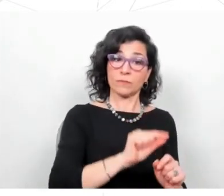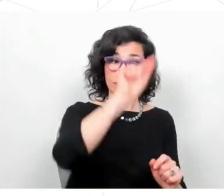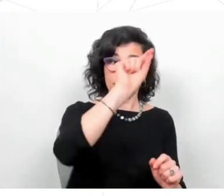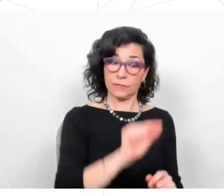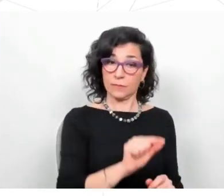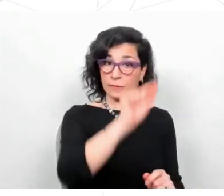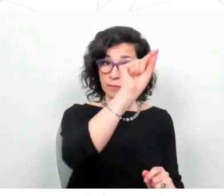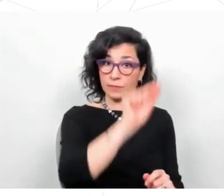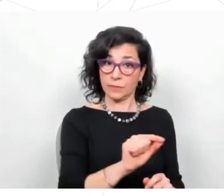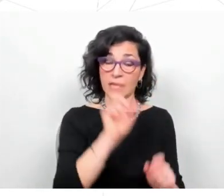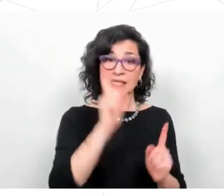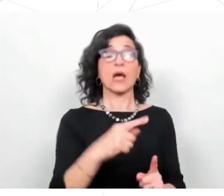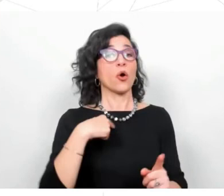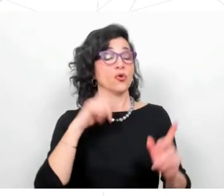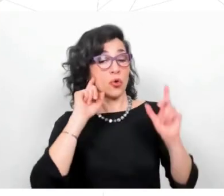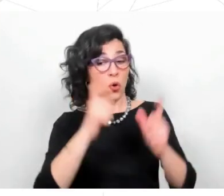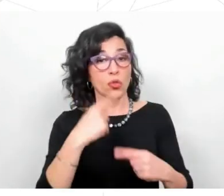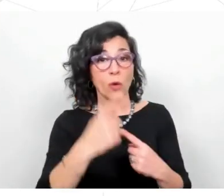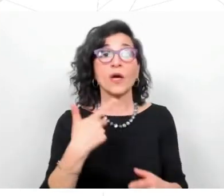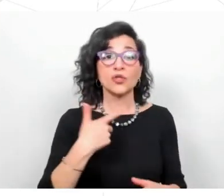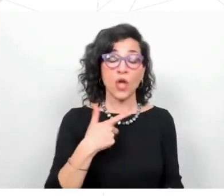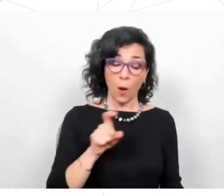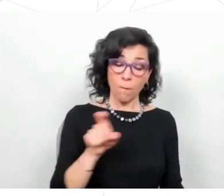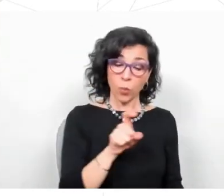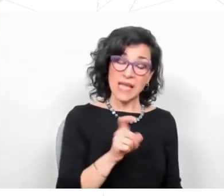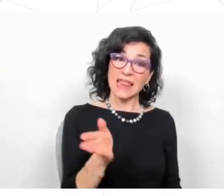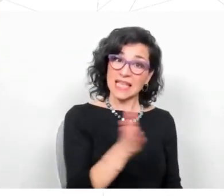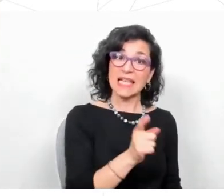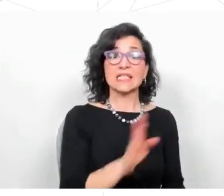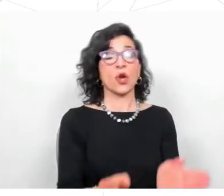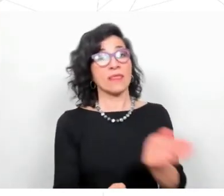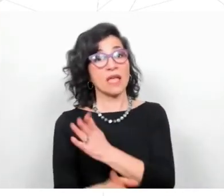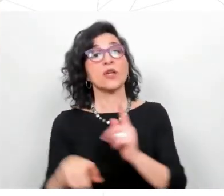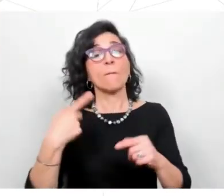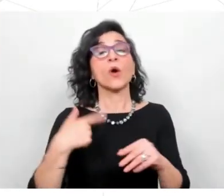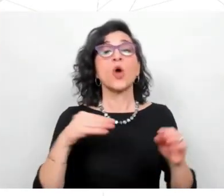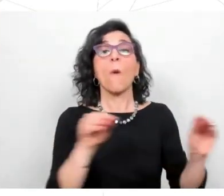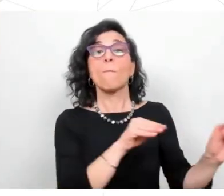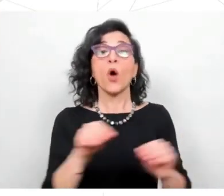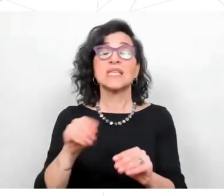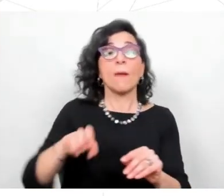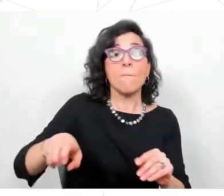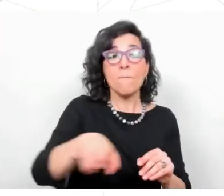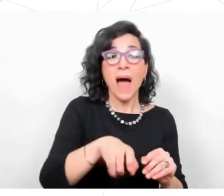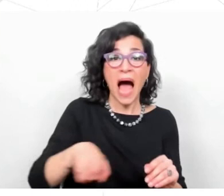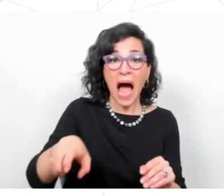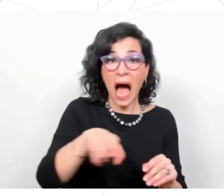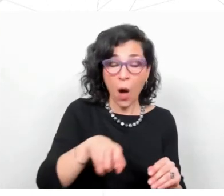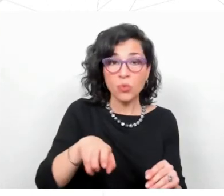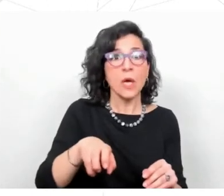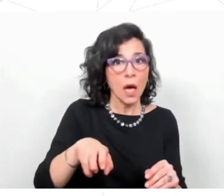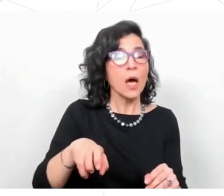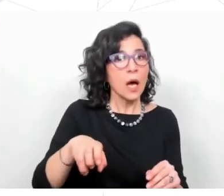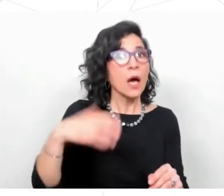button. And then after that, we've got mouse positioning. So say you're trying really hard and you're having difficulty getting a particular link, you